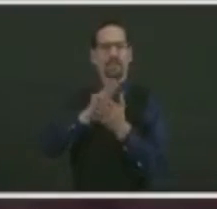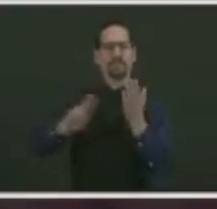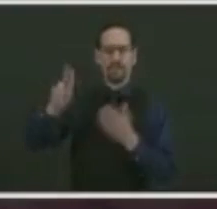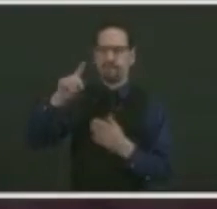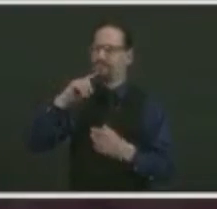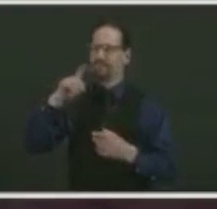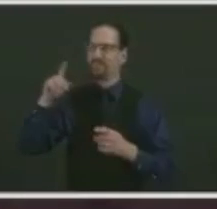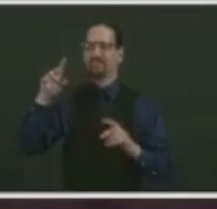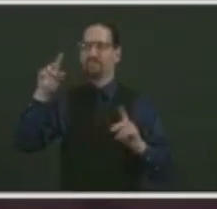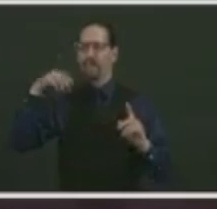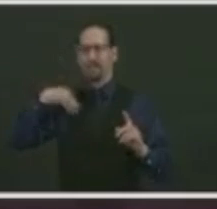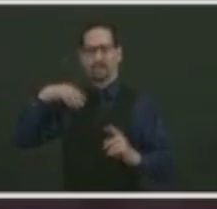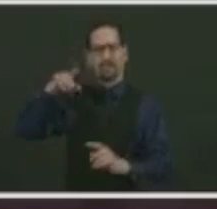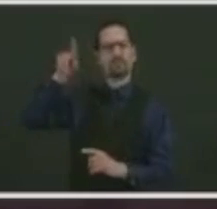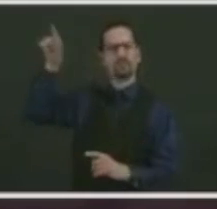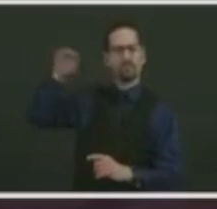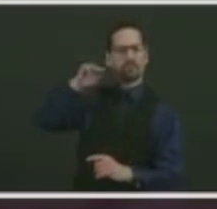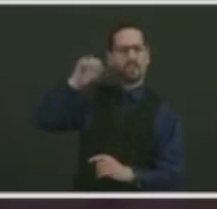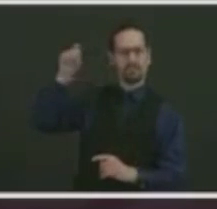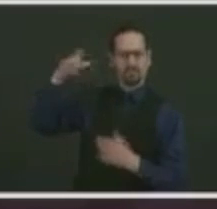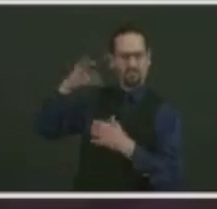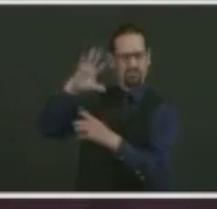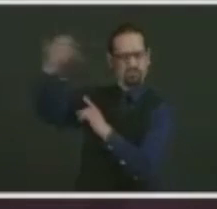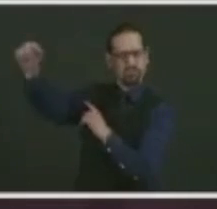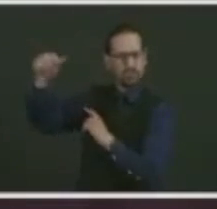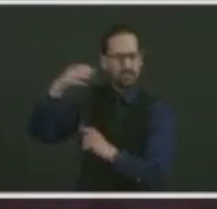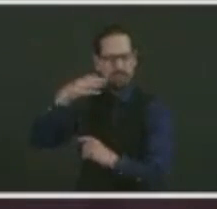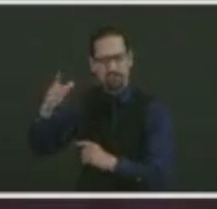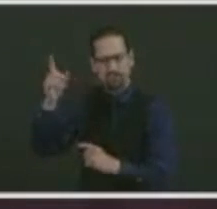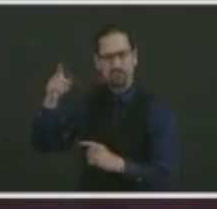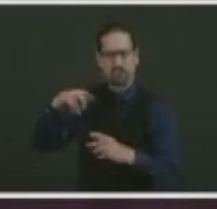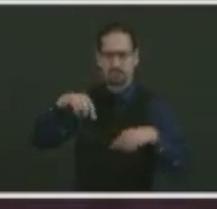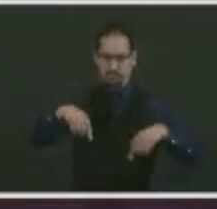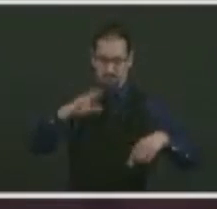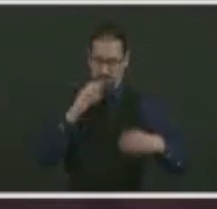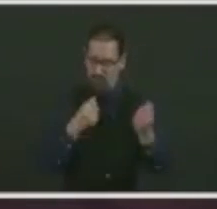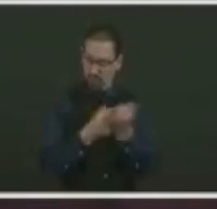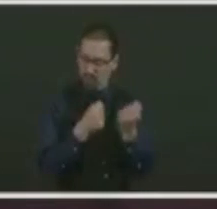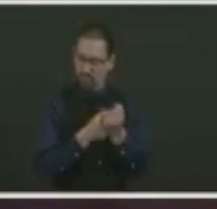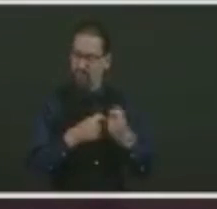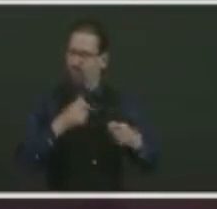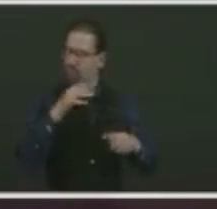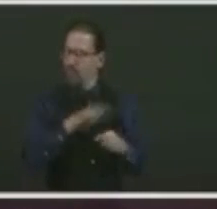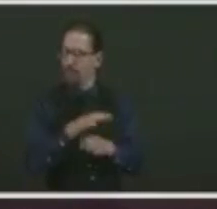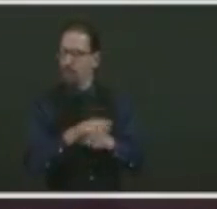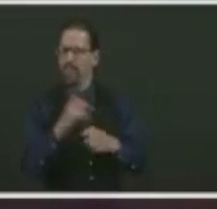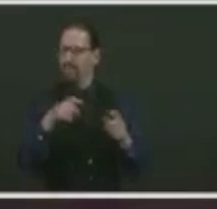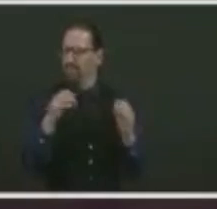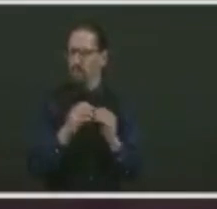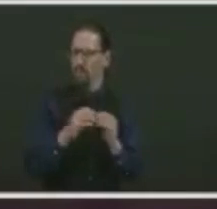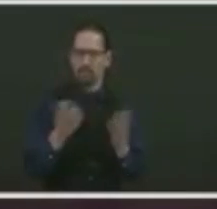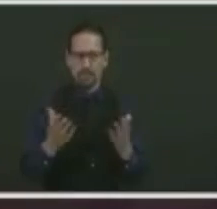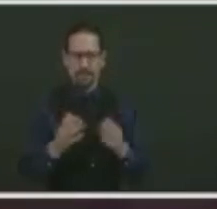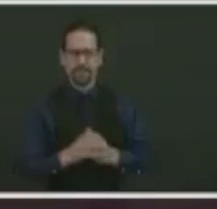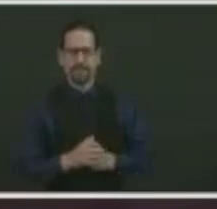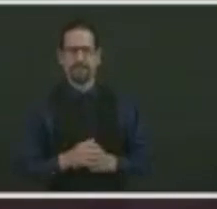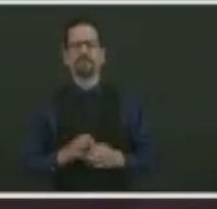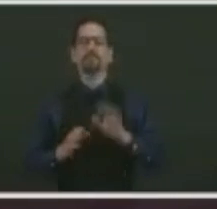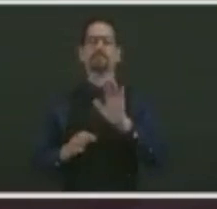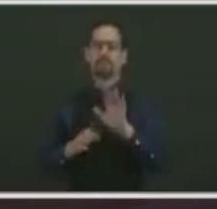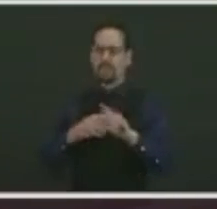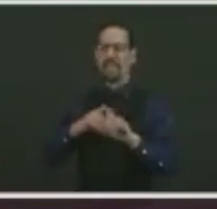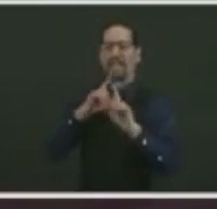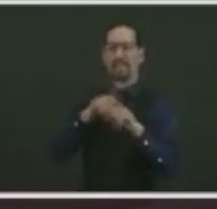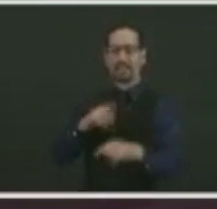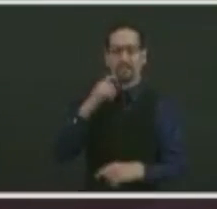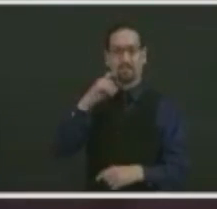4 stars. Yeah. Are we doing enough? Well, let me say a few things. The numbers we have are not as high as what you just said, 20